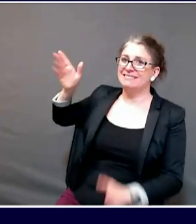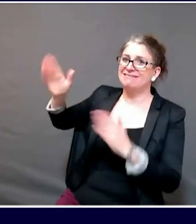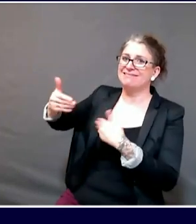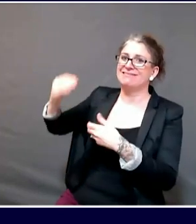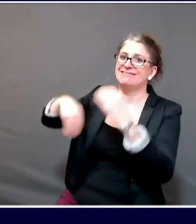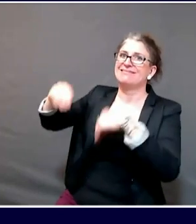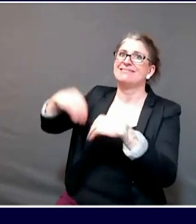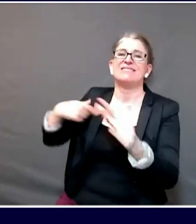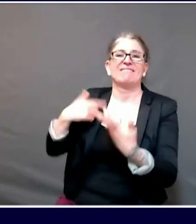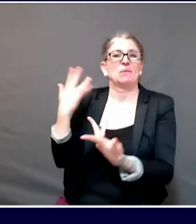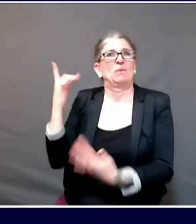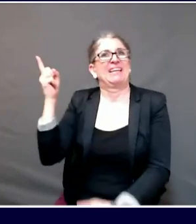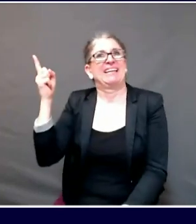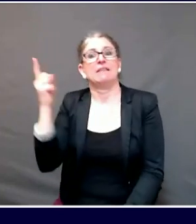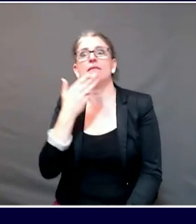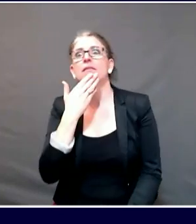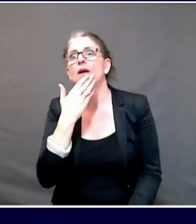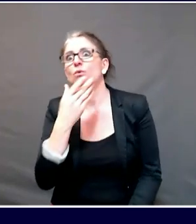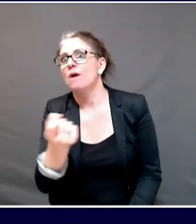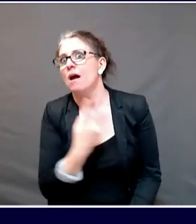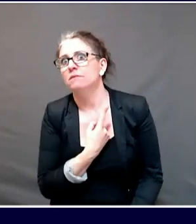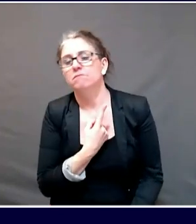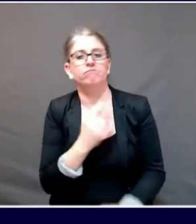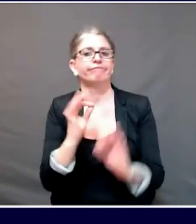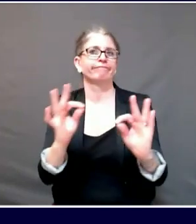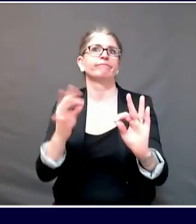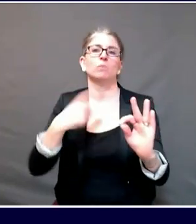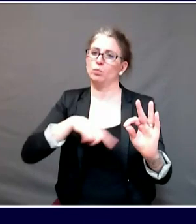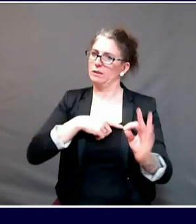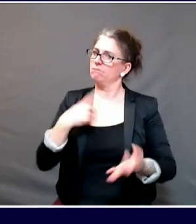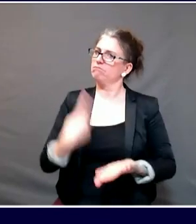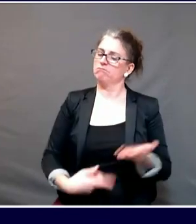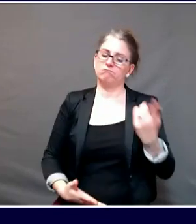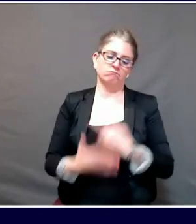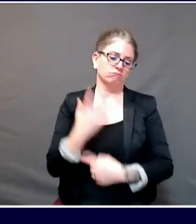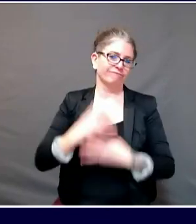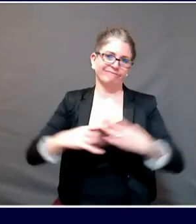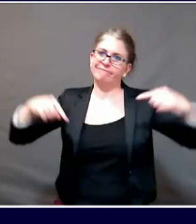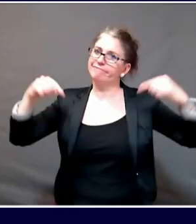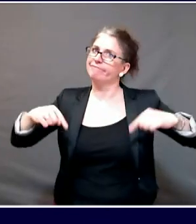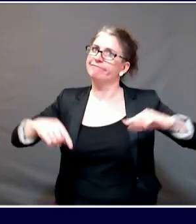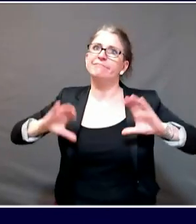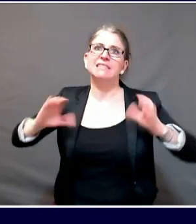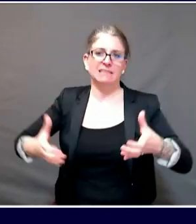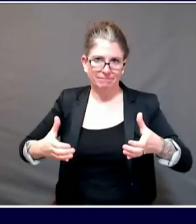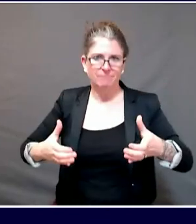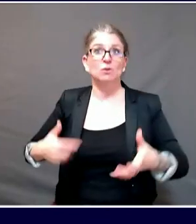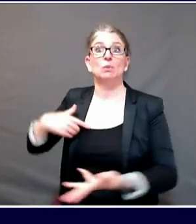not something we've talked about too much up until now, but very, very critical process.